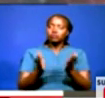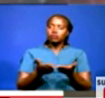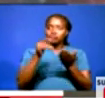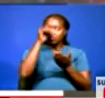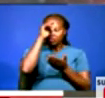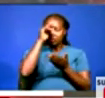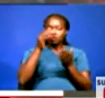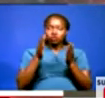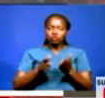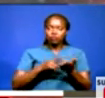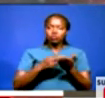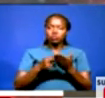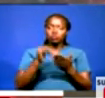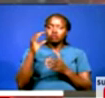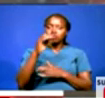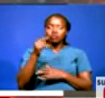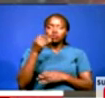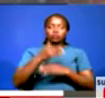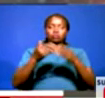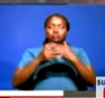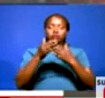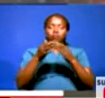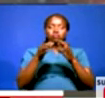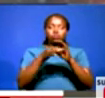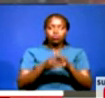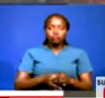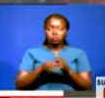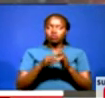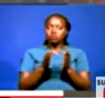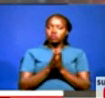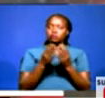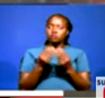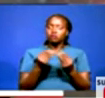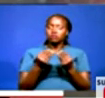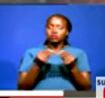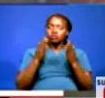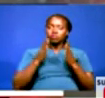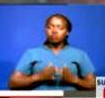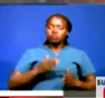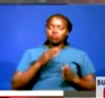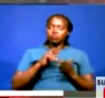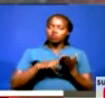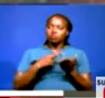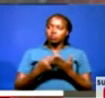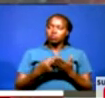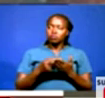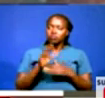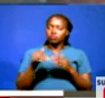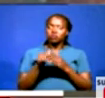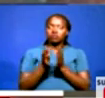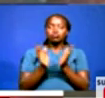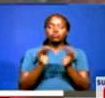human resource ICT infrastructure to consolidate, simplify, modify human resource and payroll all public